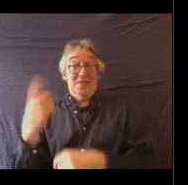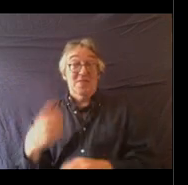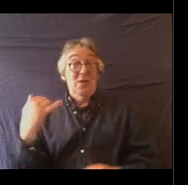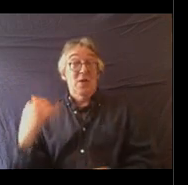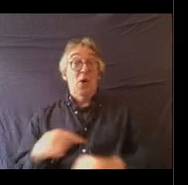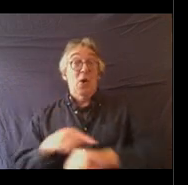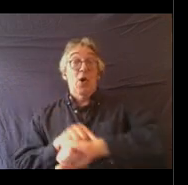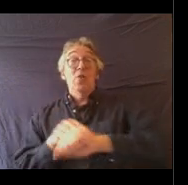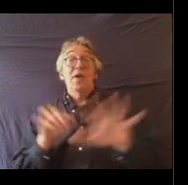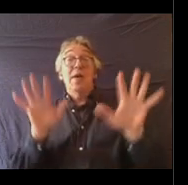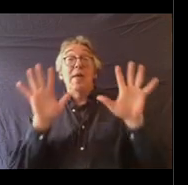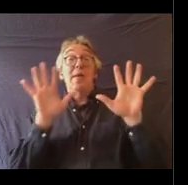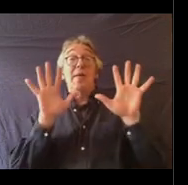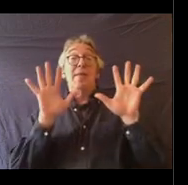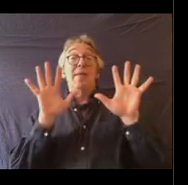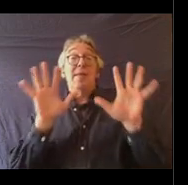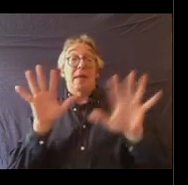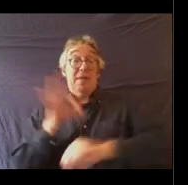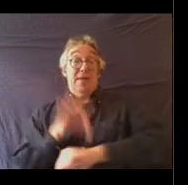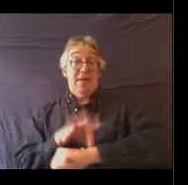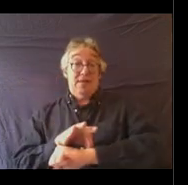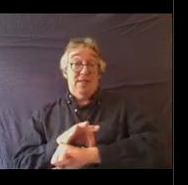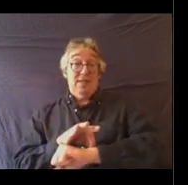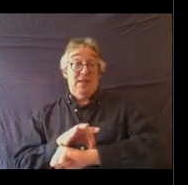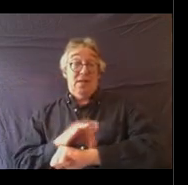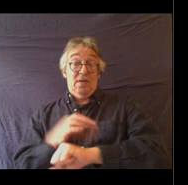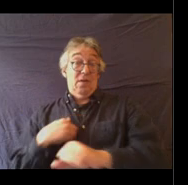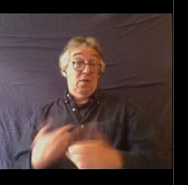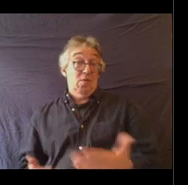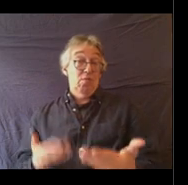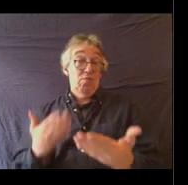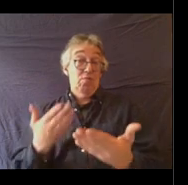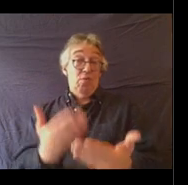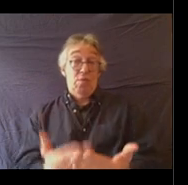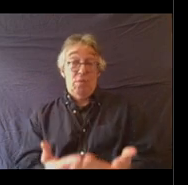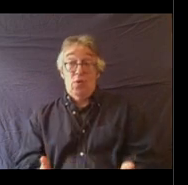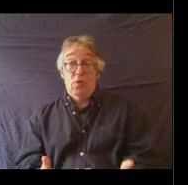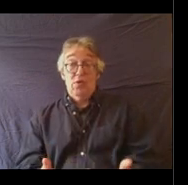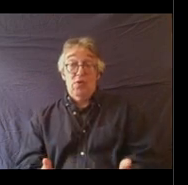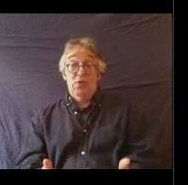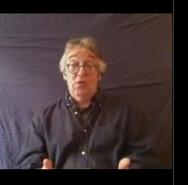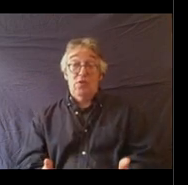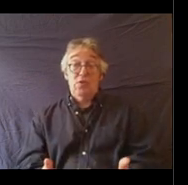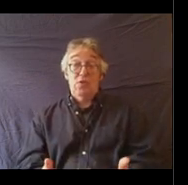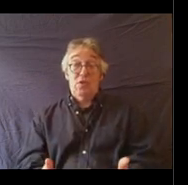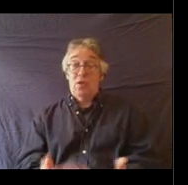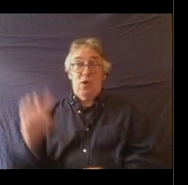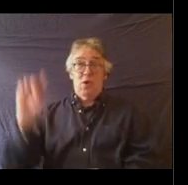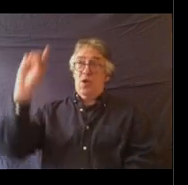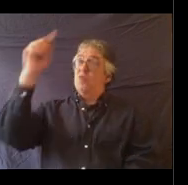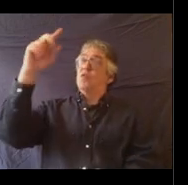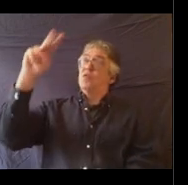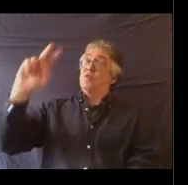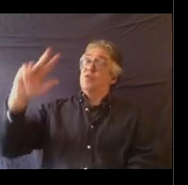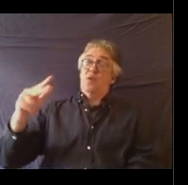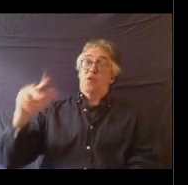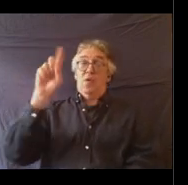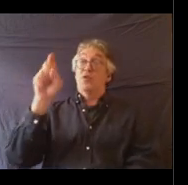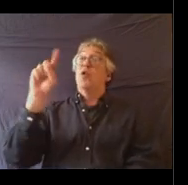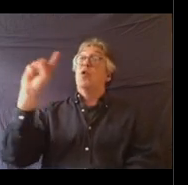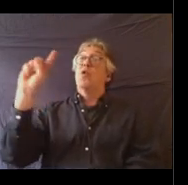minutes before the end of the webinar. And I suggest I will again go in the chronological order of the questions. So we have